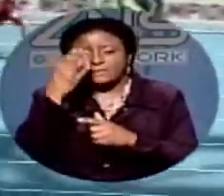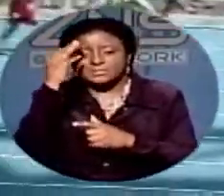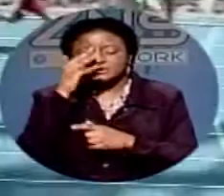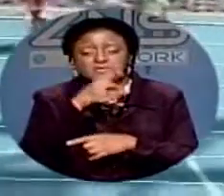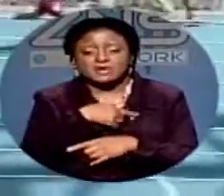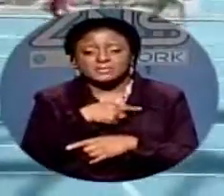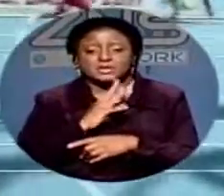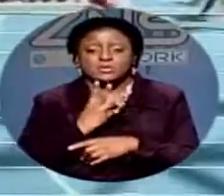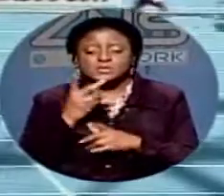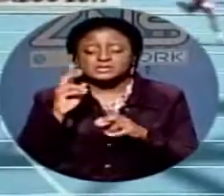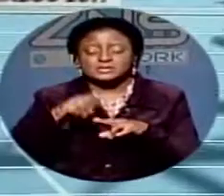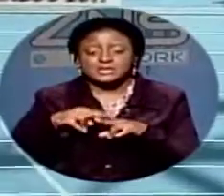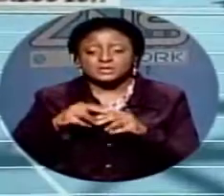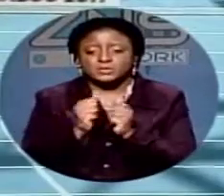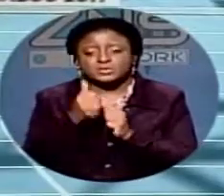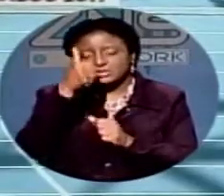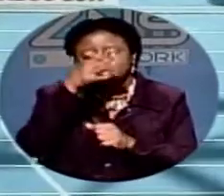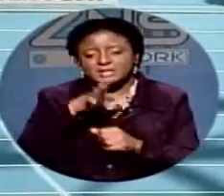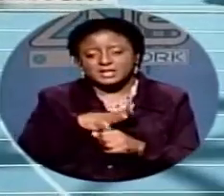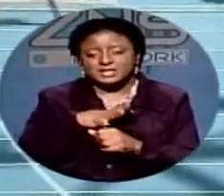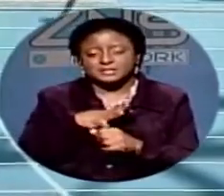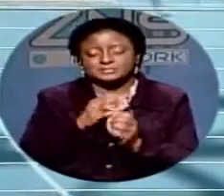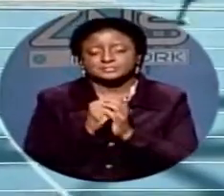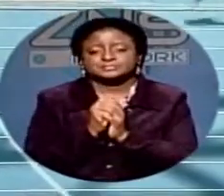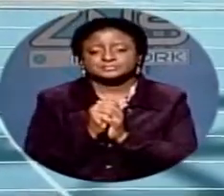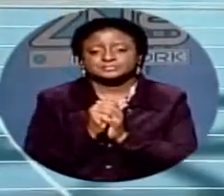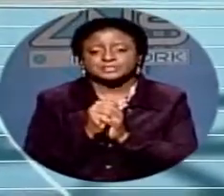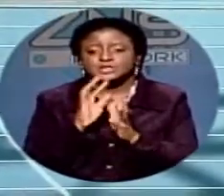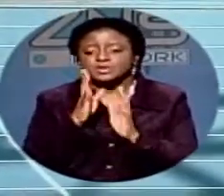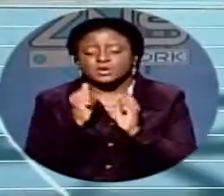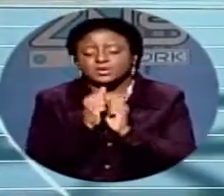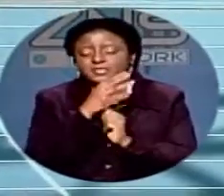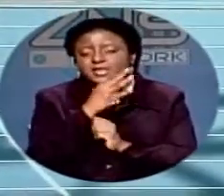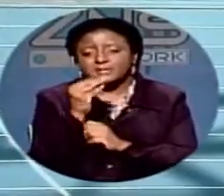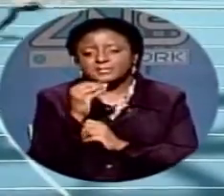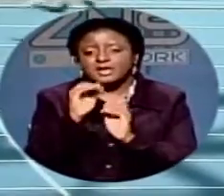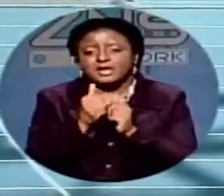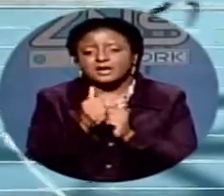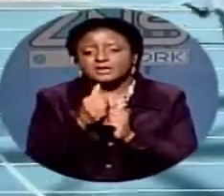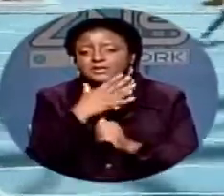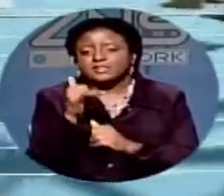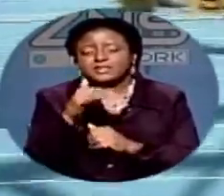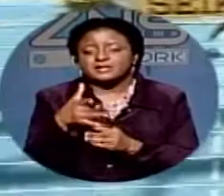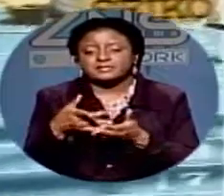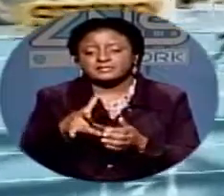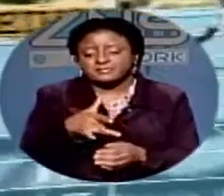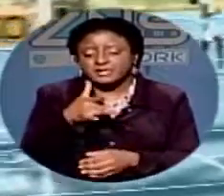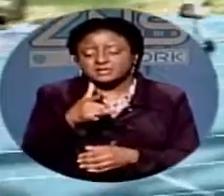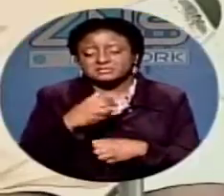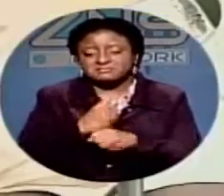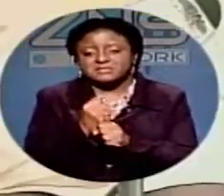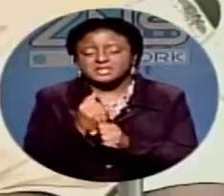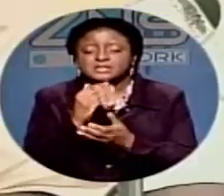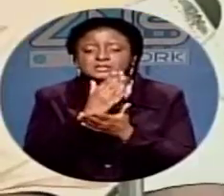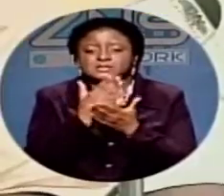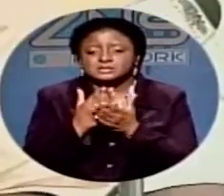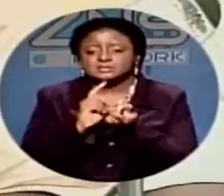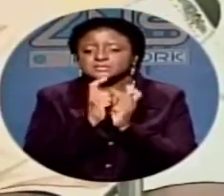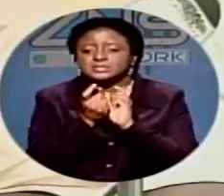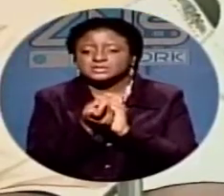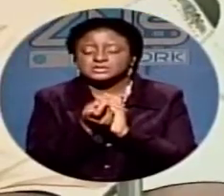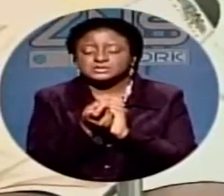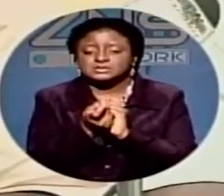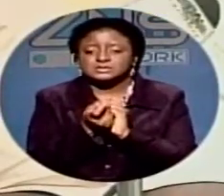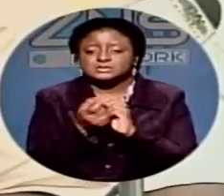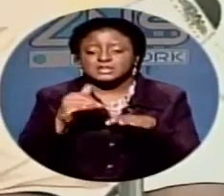with these men, looked them in the eyes, talked with them one-on-one, how do you feel? And we made some adjustments. And based on, at